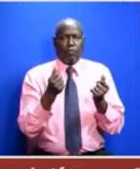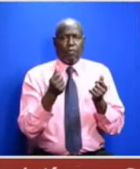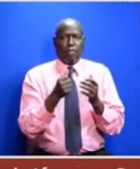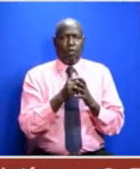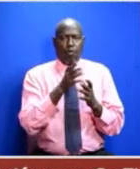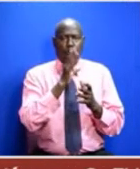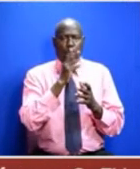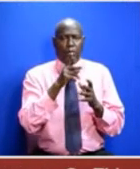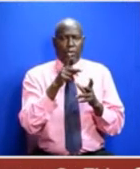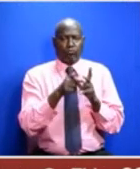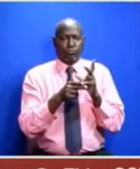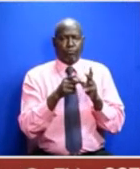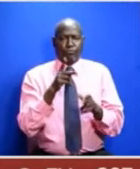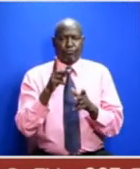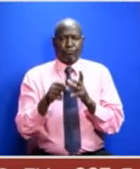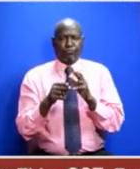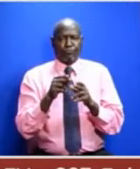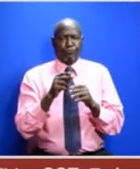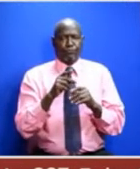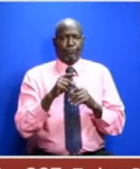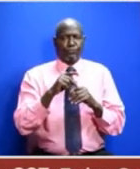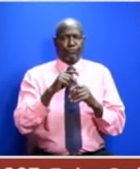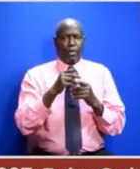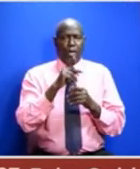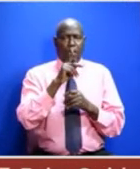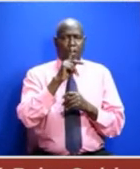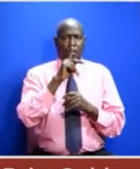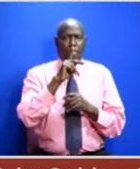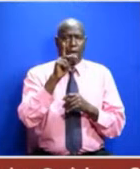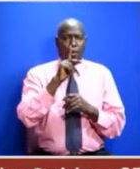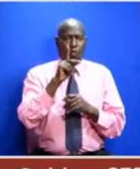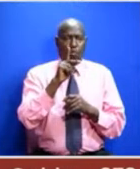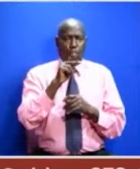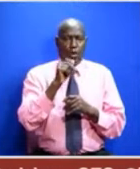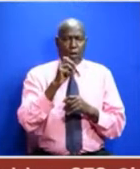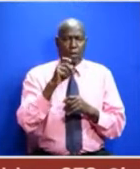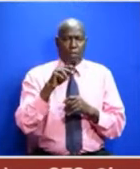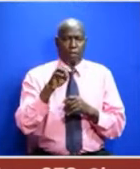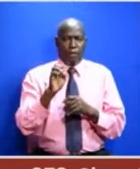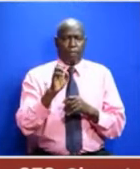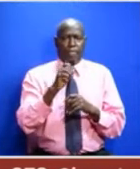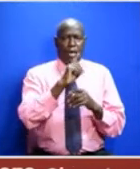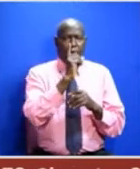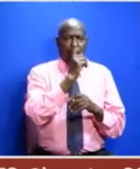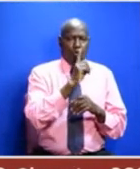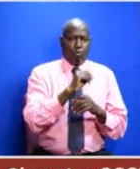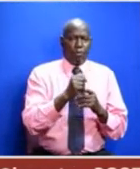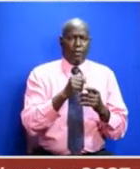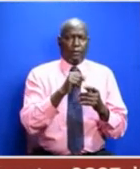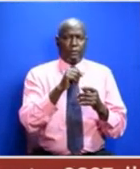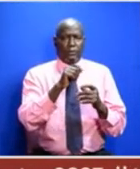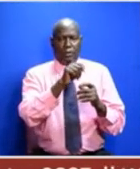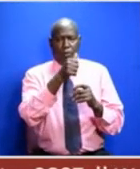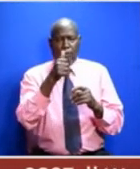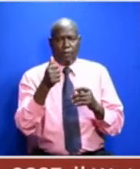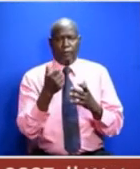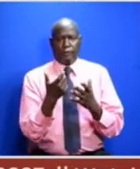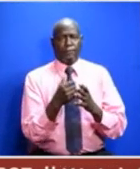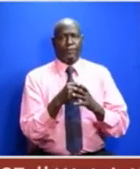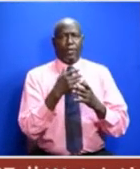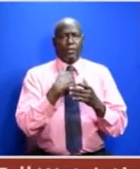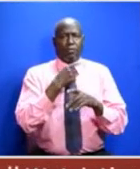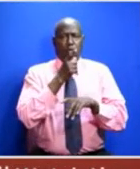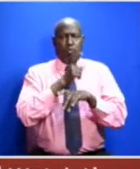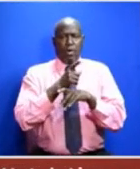areas such as Kawangware in Nairobi, and that's why they are calling on the private sector to cooperate. He has also cautioned